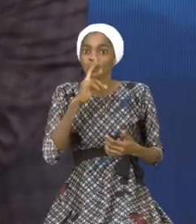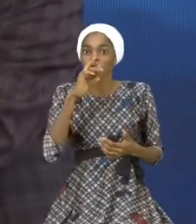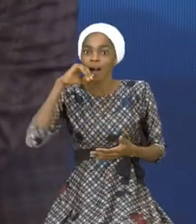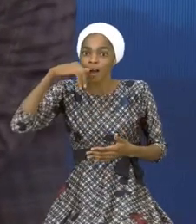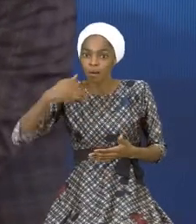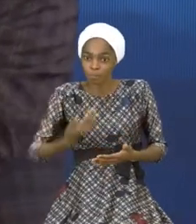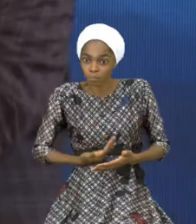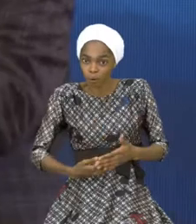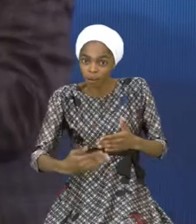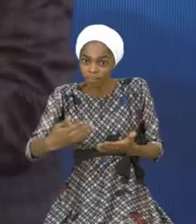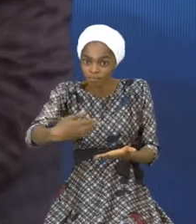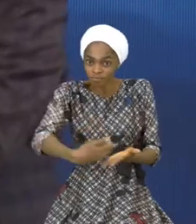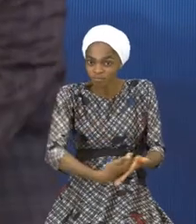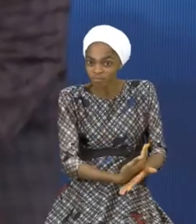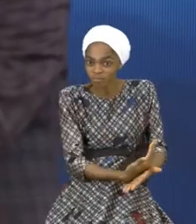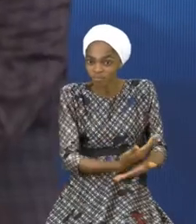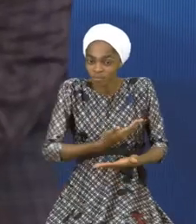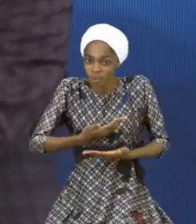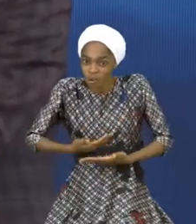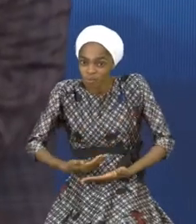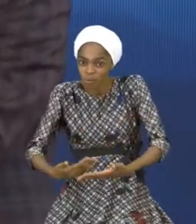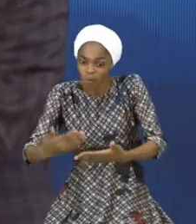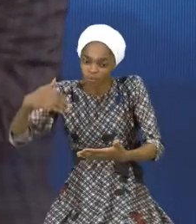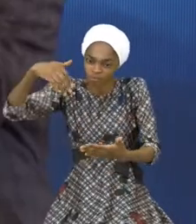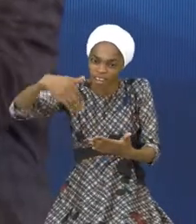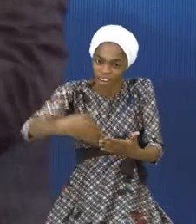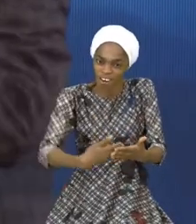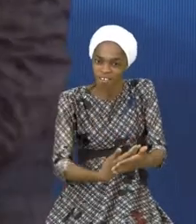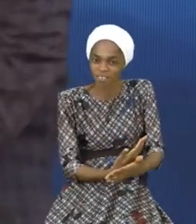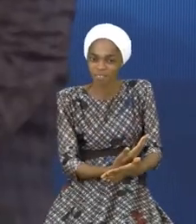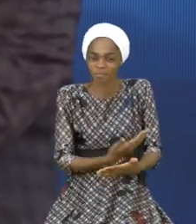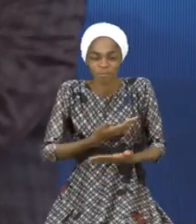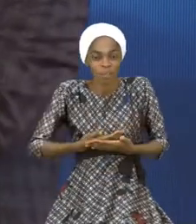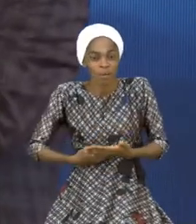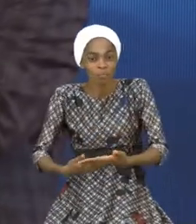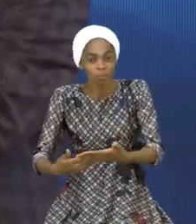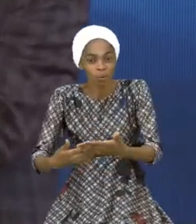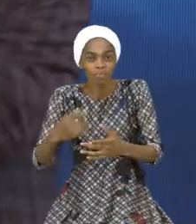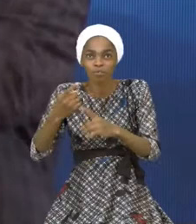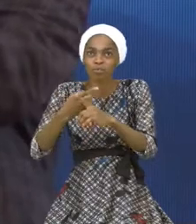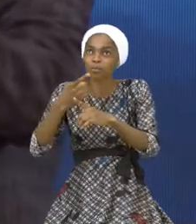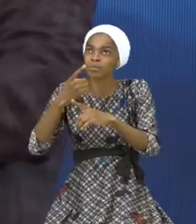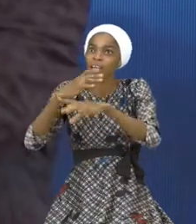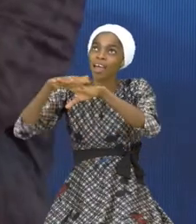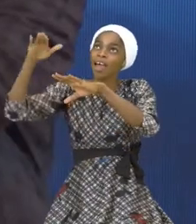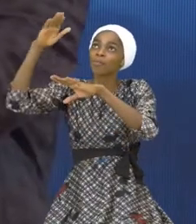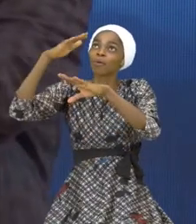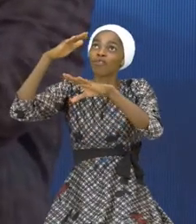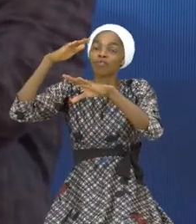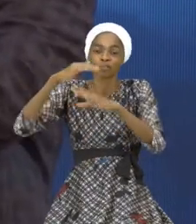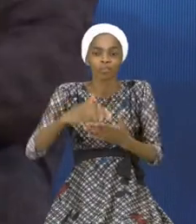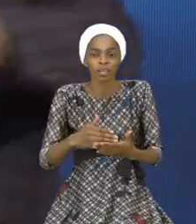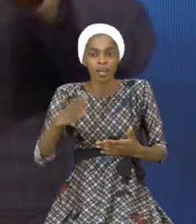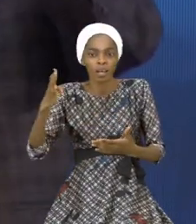afresh, born anew, born from above, born